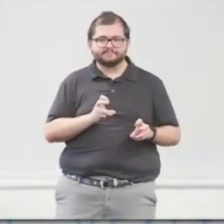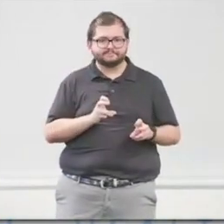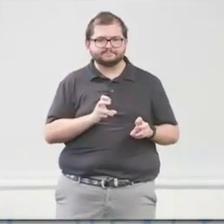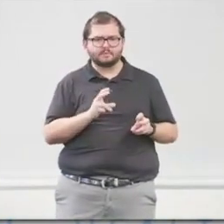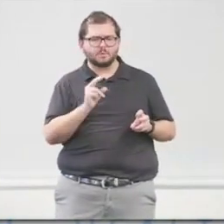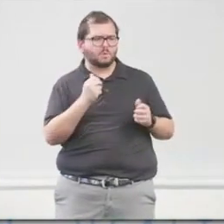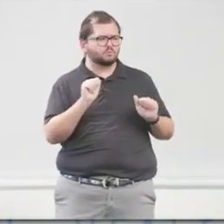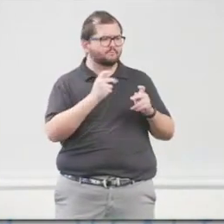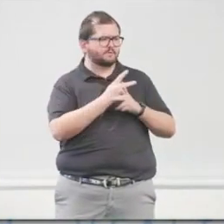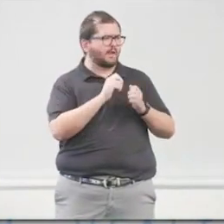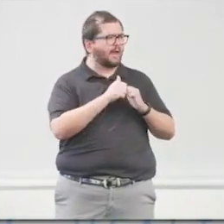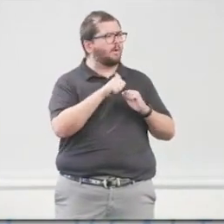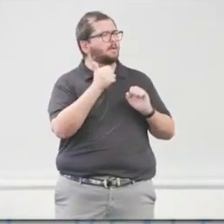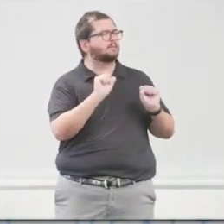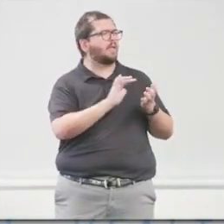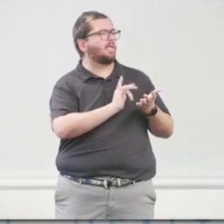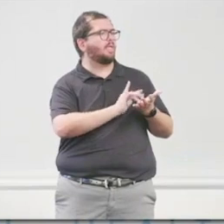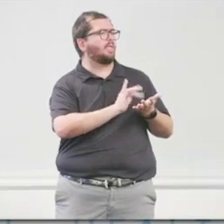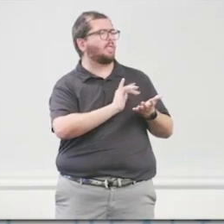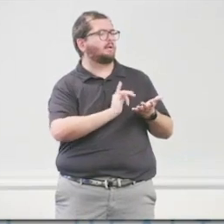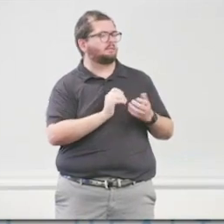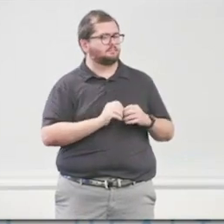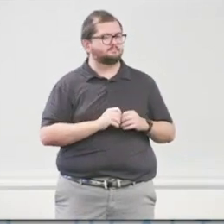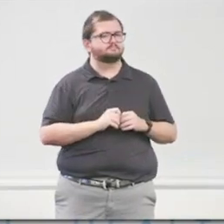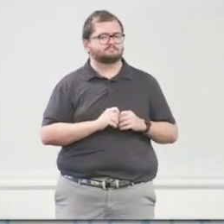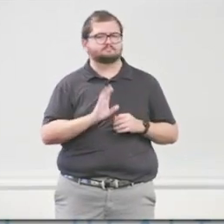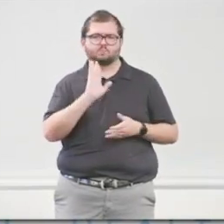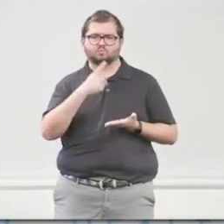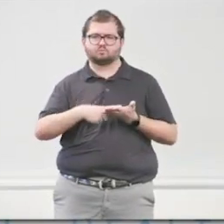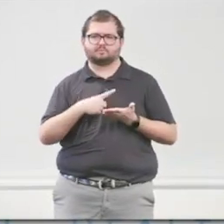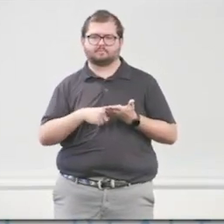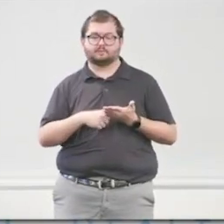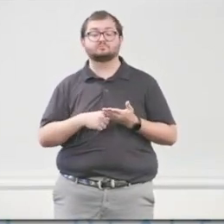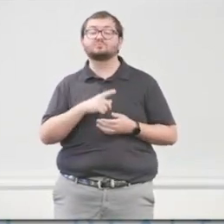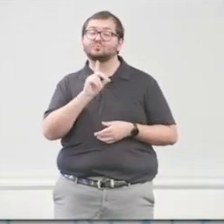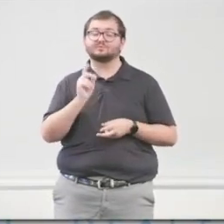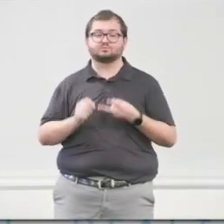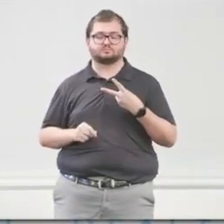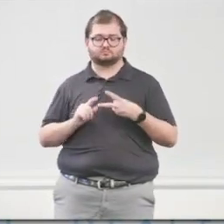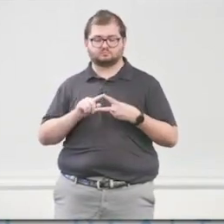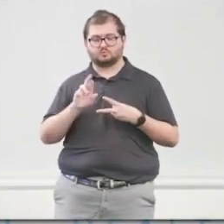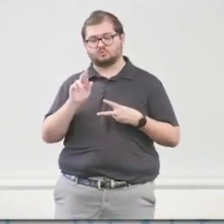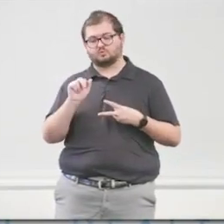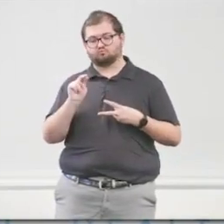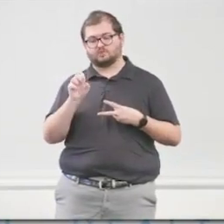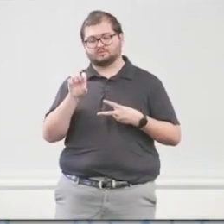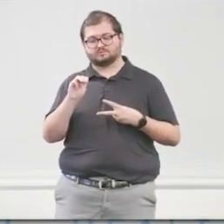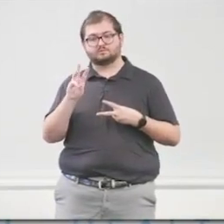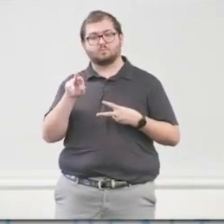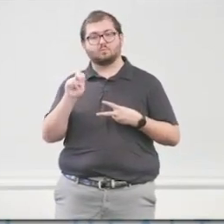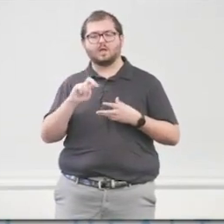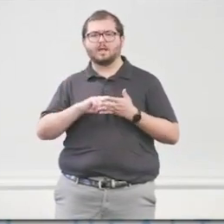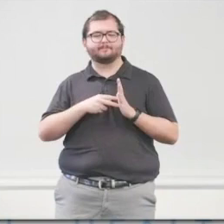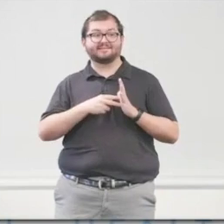other extortion methods. But let's talk a little bit about that. There's really two pieces here. There's ransomware that will prevent these systems